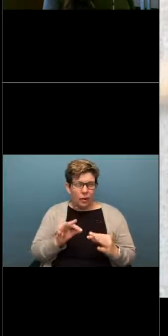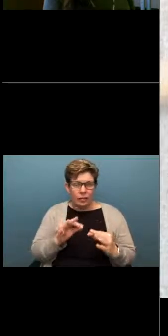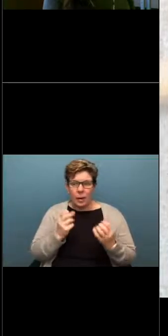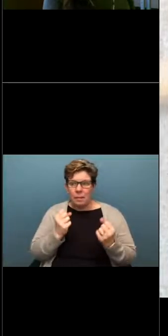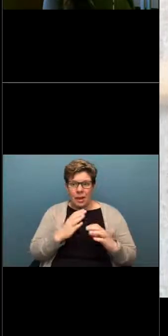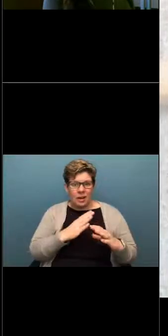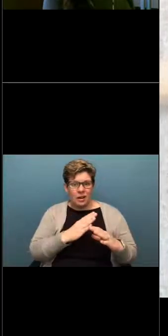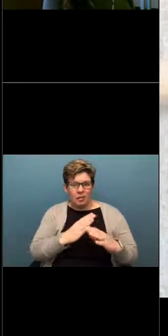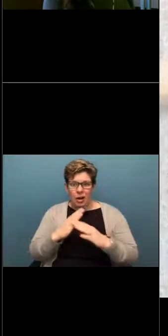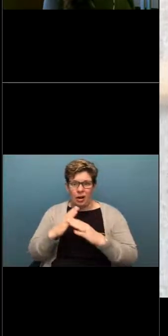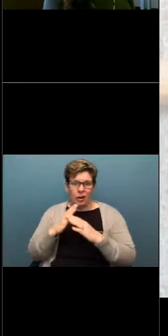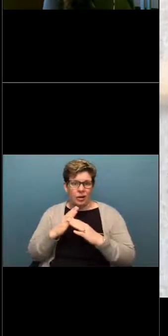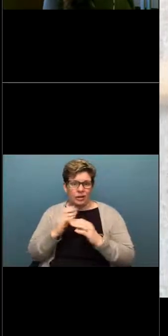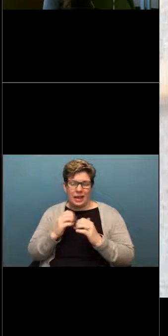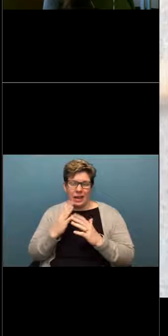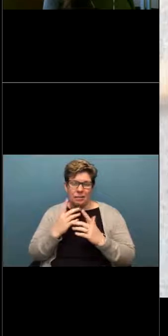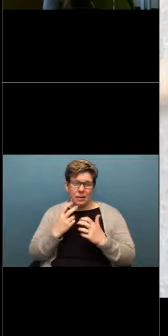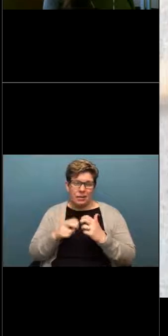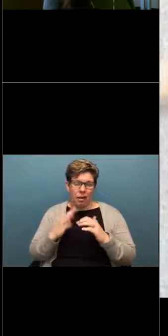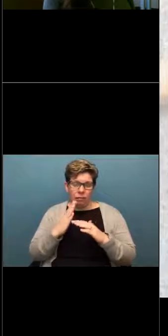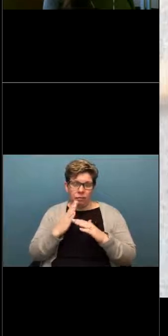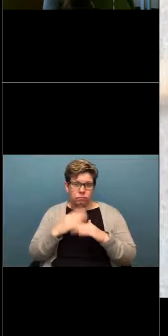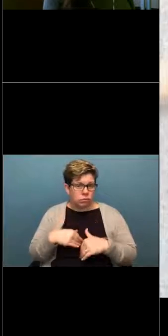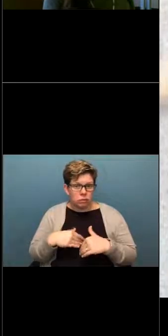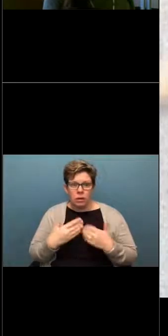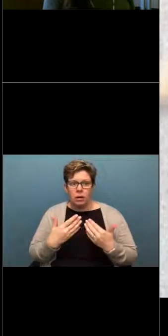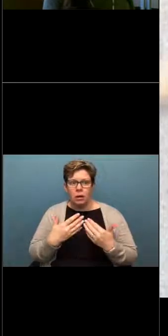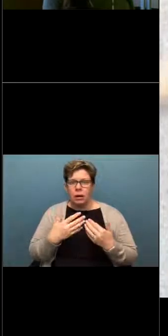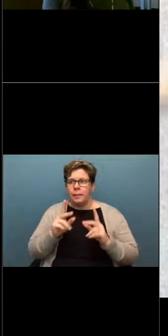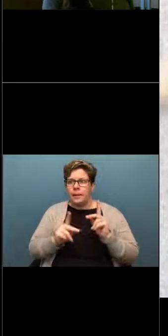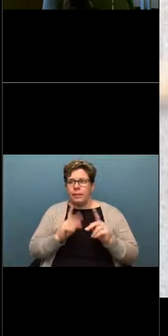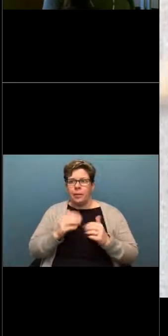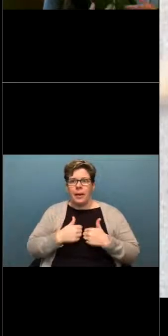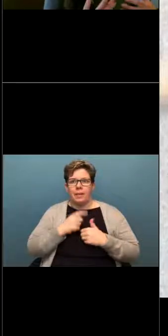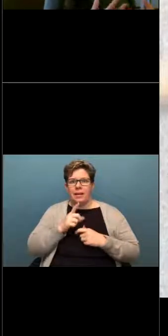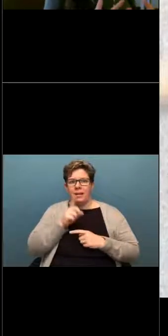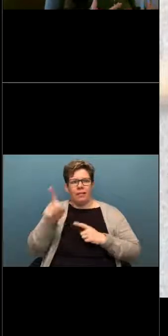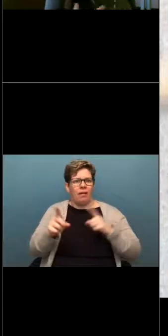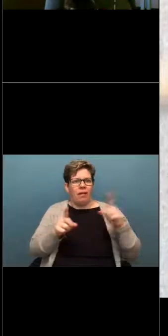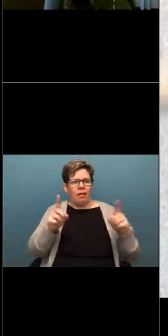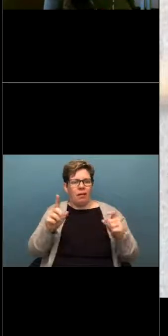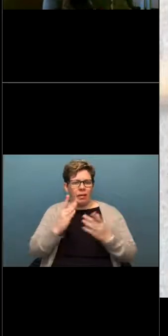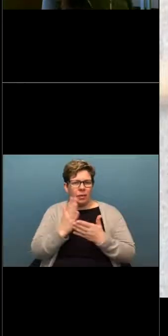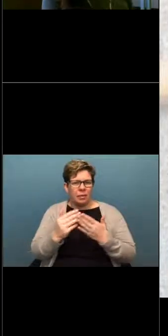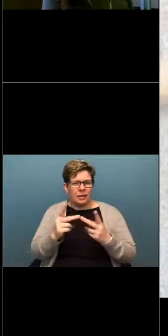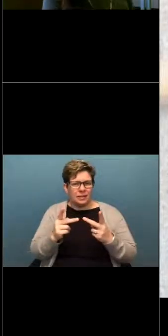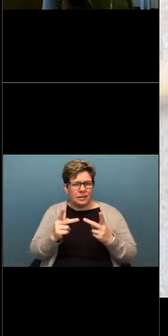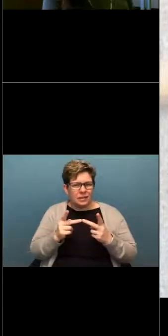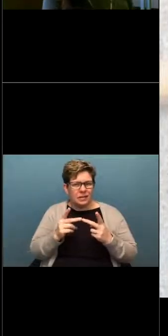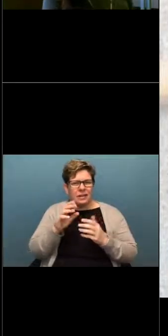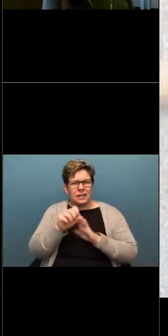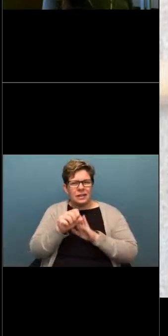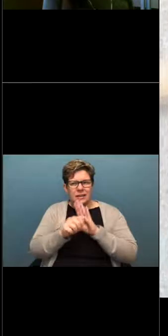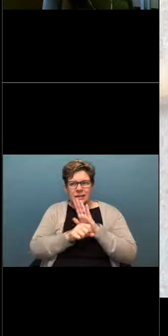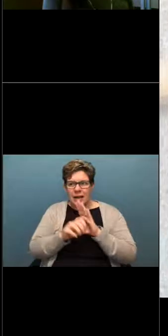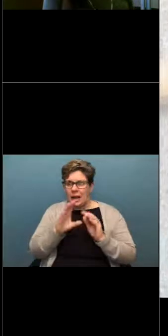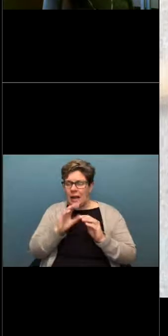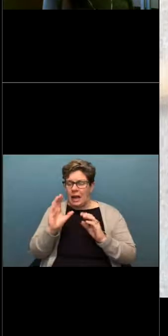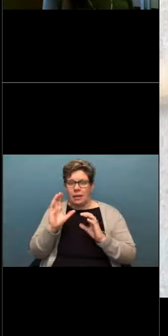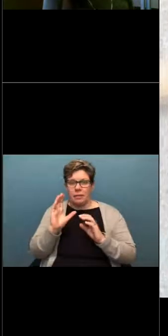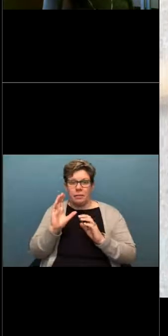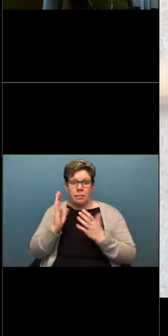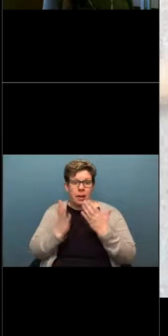tough. People listening in might be in a lot of different places in this space, from being connected with a mental health care provider for a